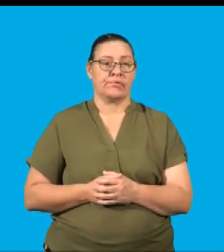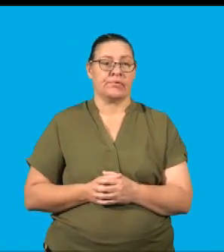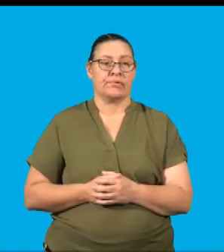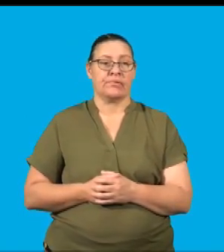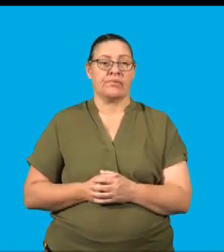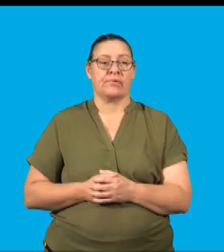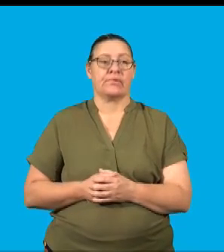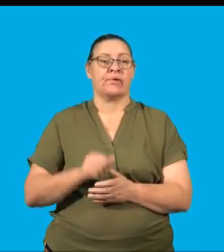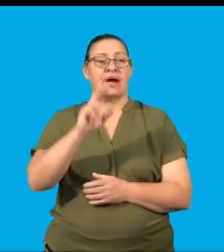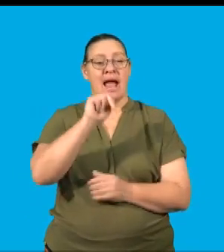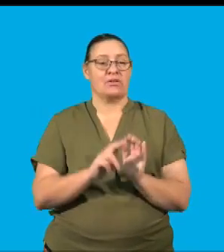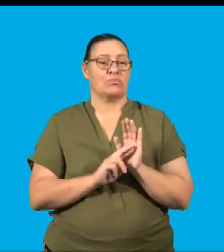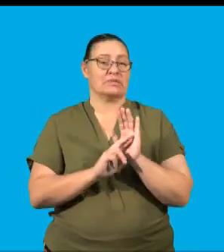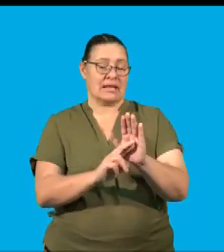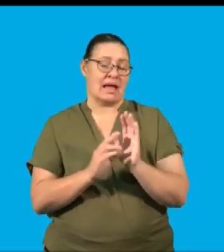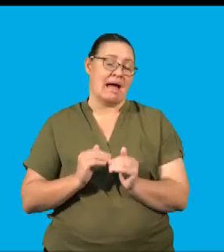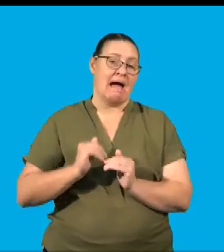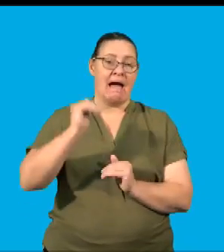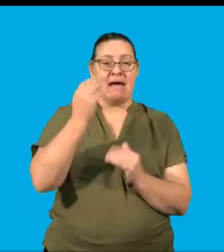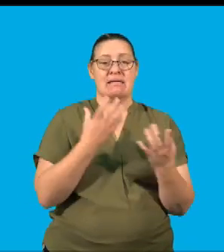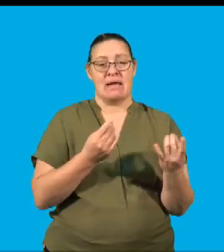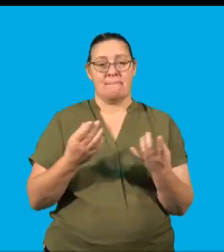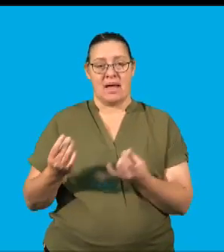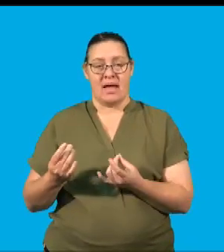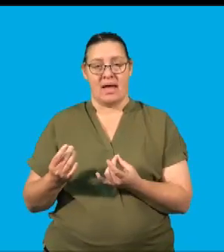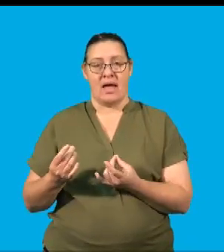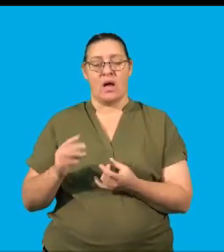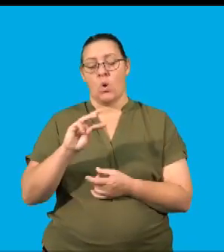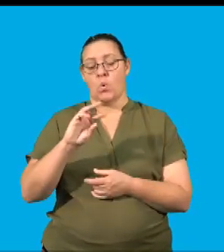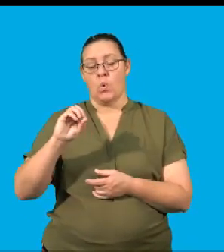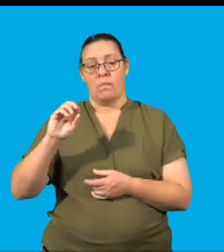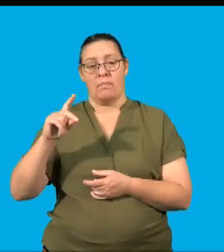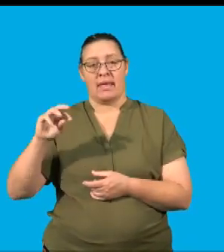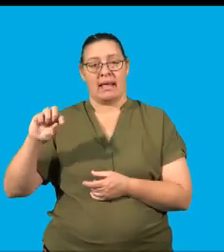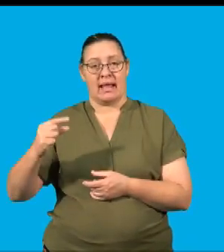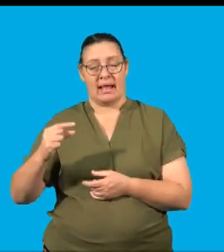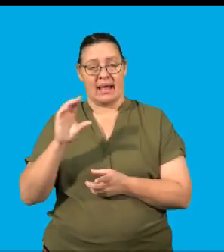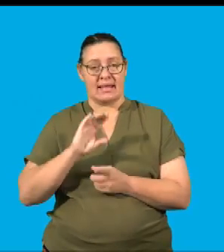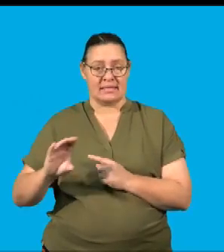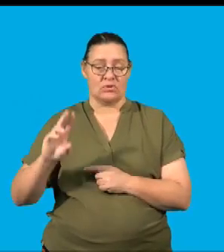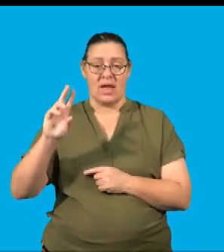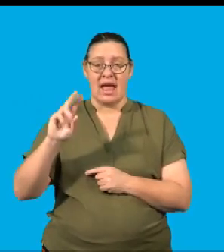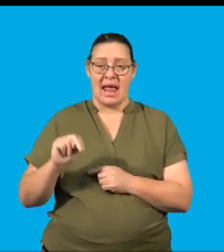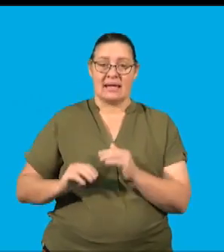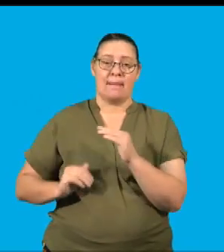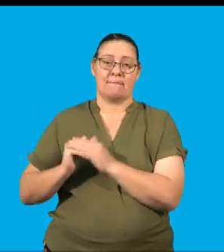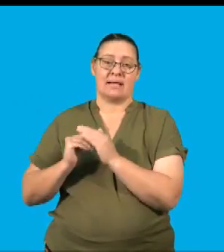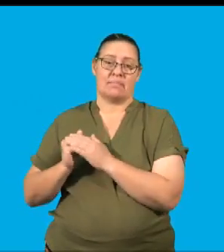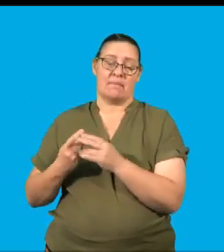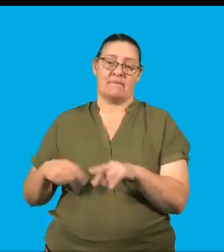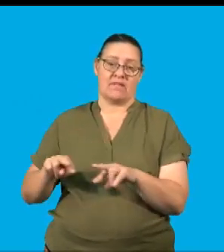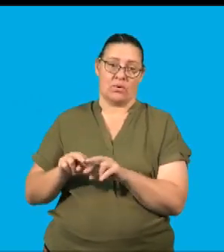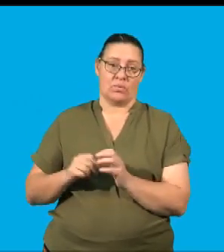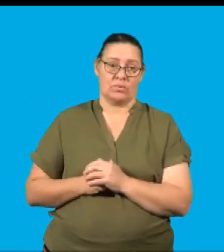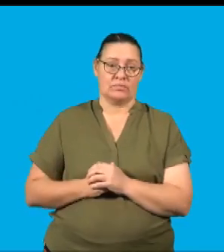4.1, N represents the highest number of whooping cases. It means N is your maximum